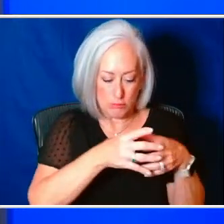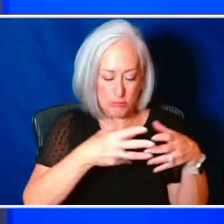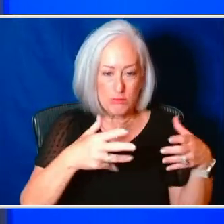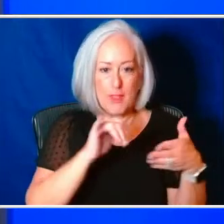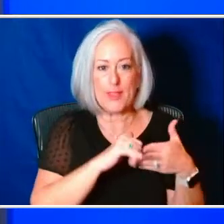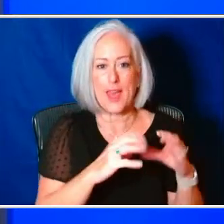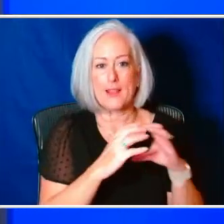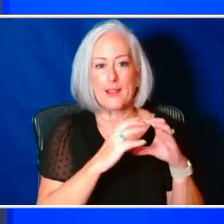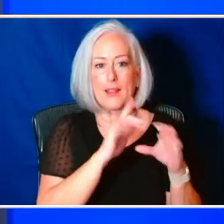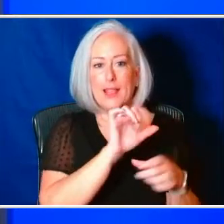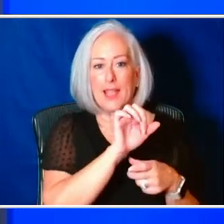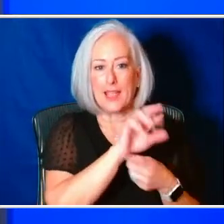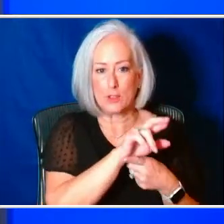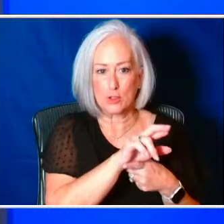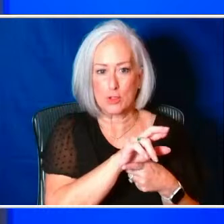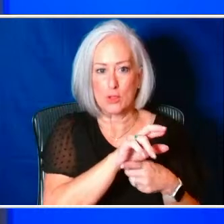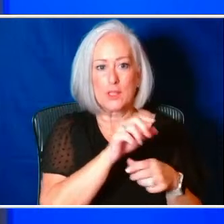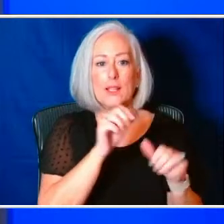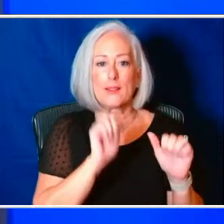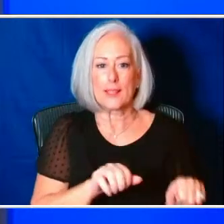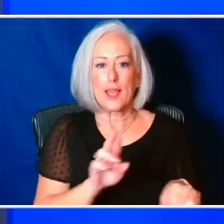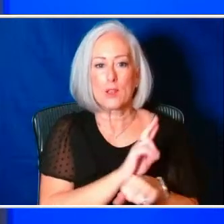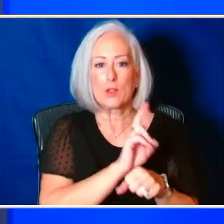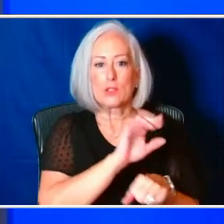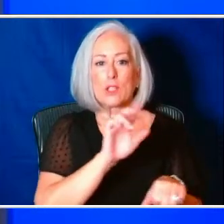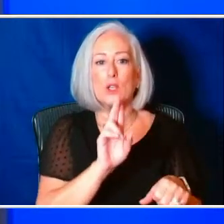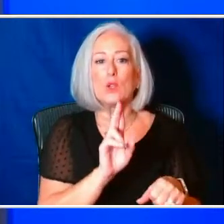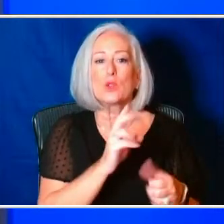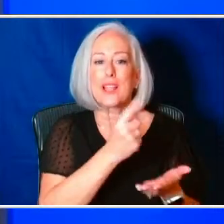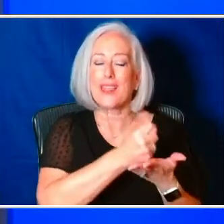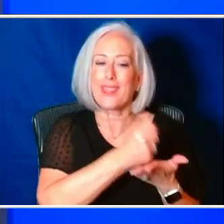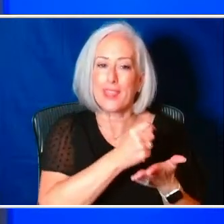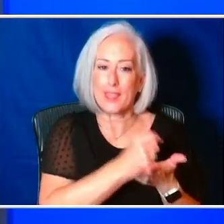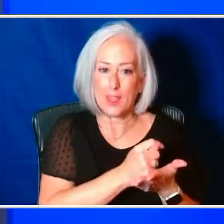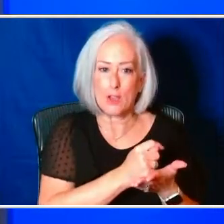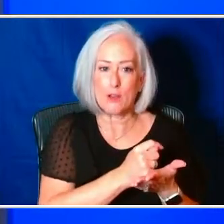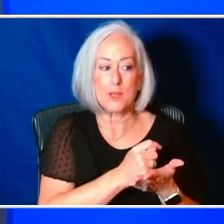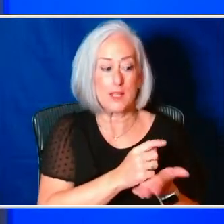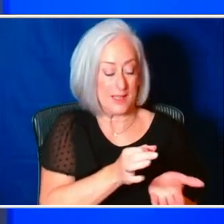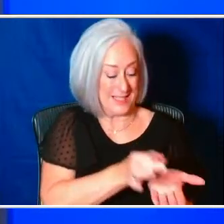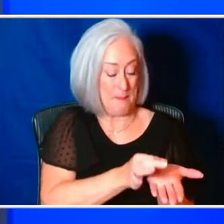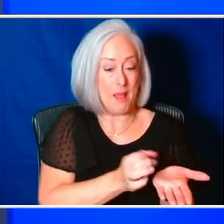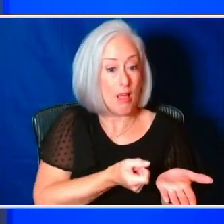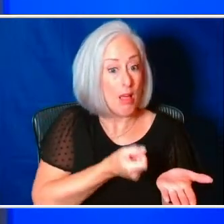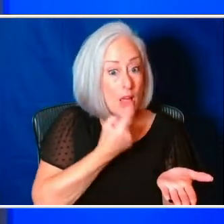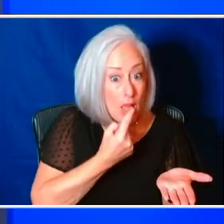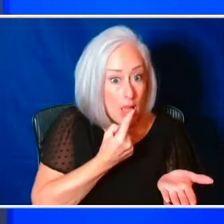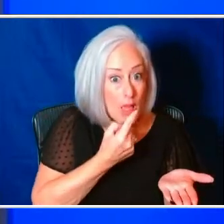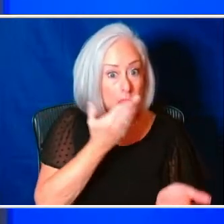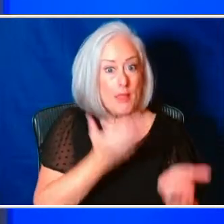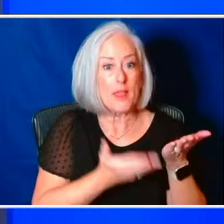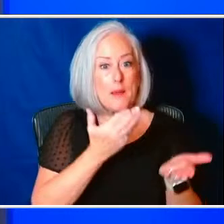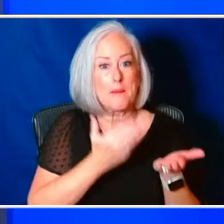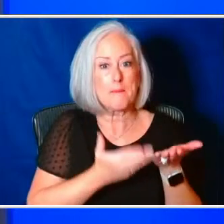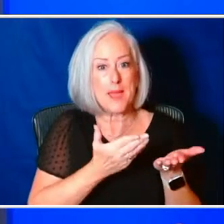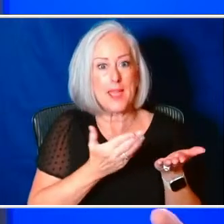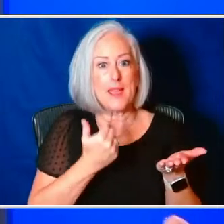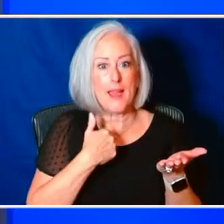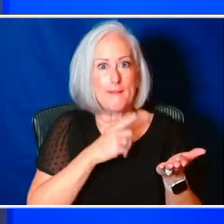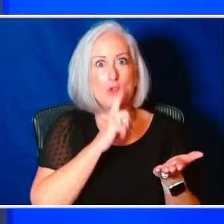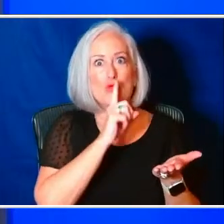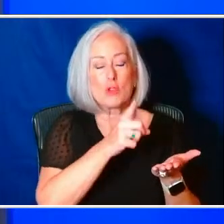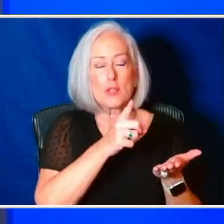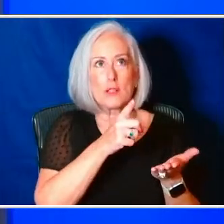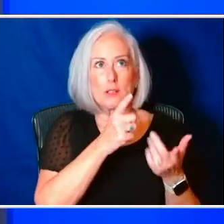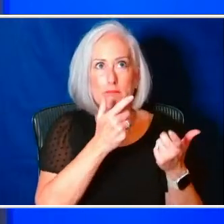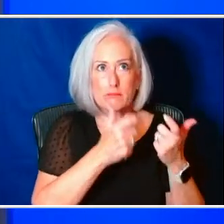a therapy called oral tyrosine kinase inhibitor, which is essentially a pill that can potentially have a very dramatic response in terms of